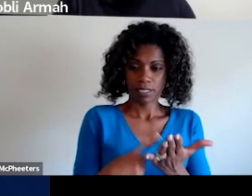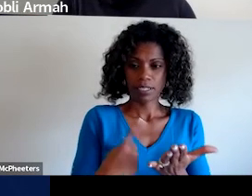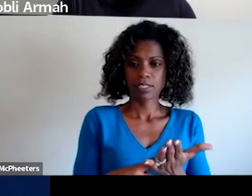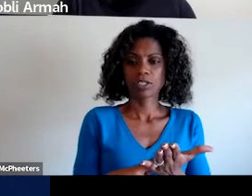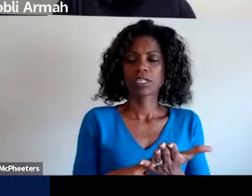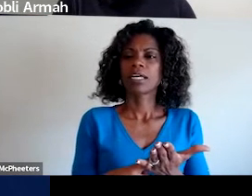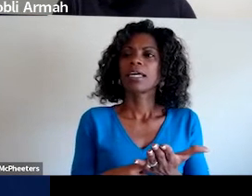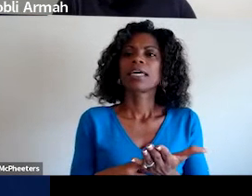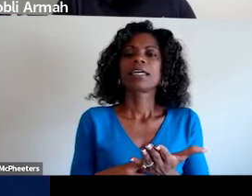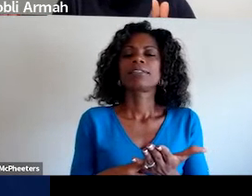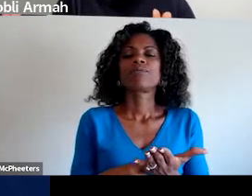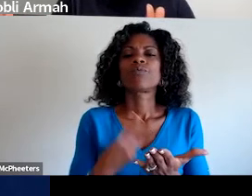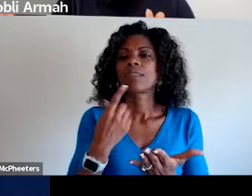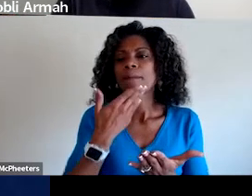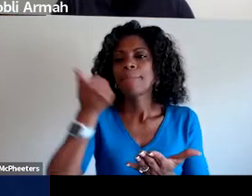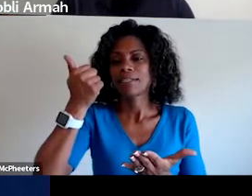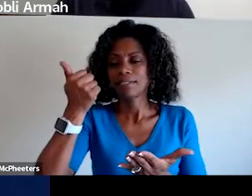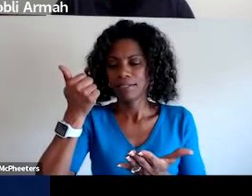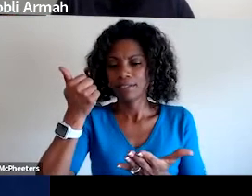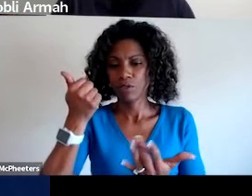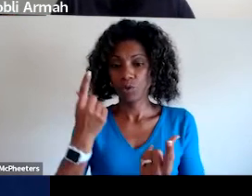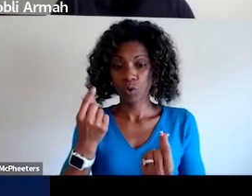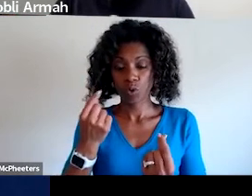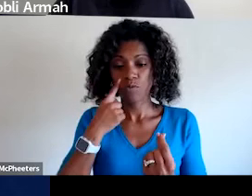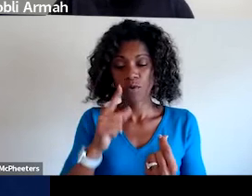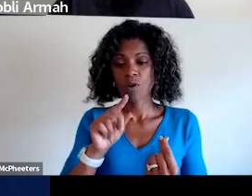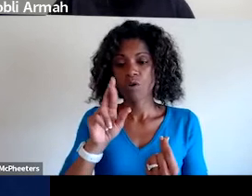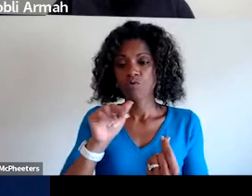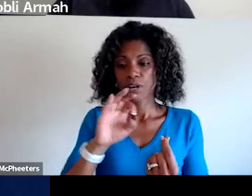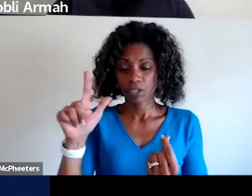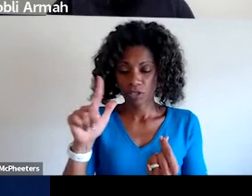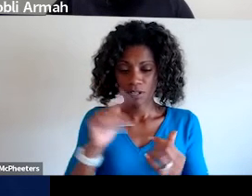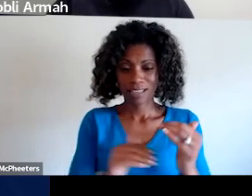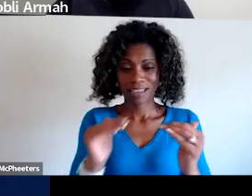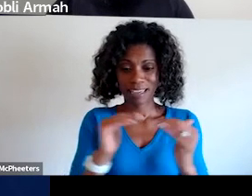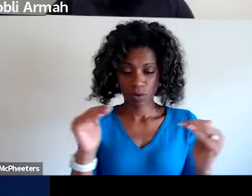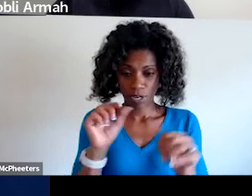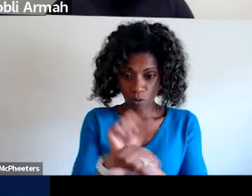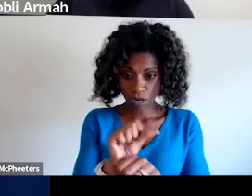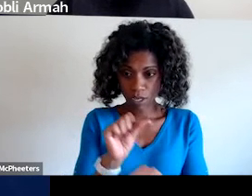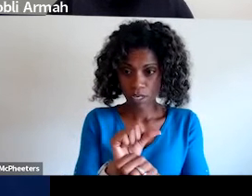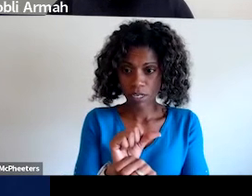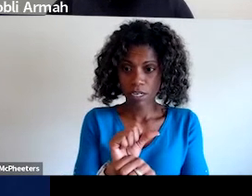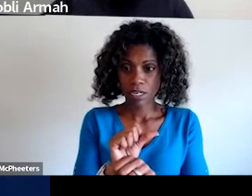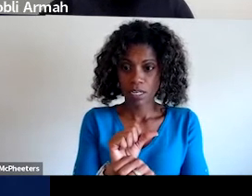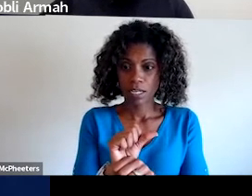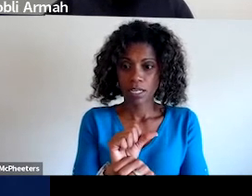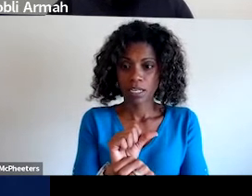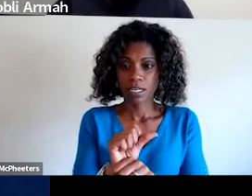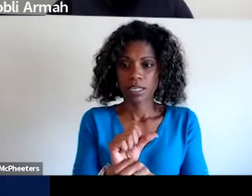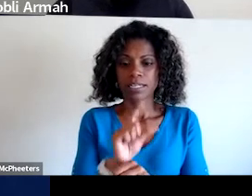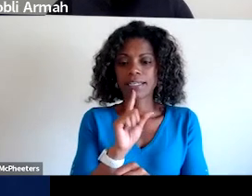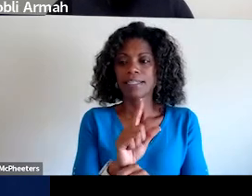you can do for your racial equity work or for any of your efforts for DEI is to make sure you have an